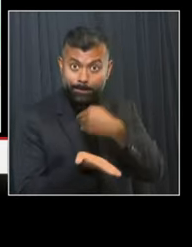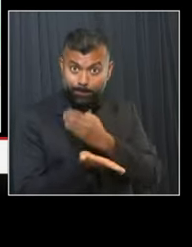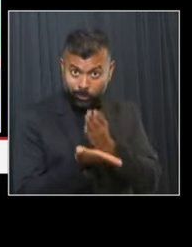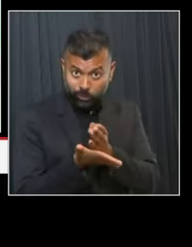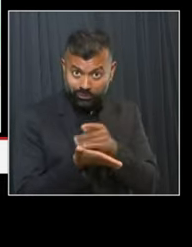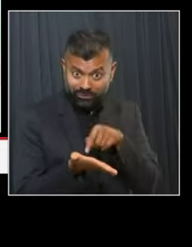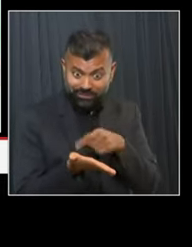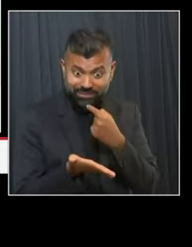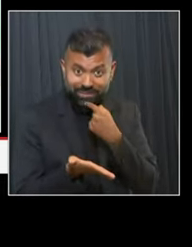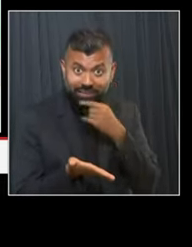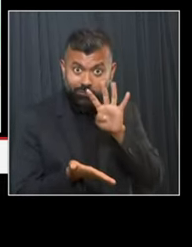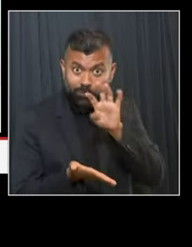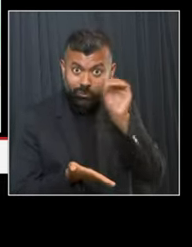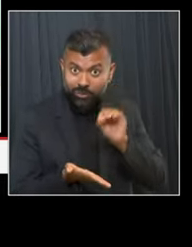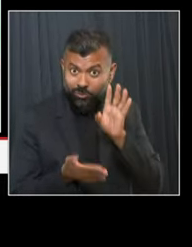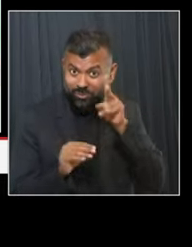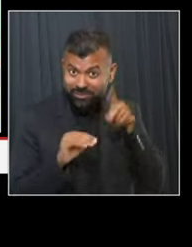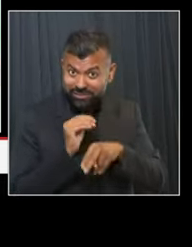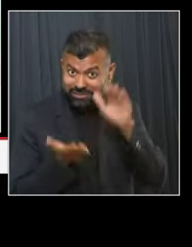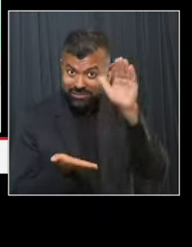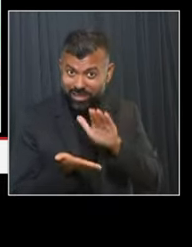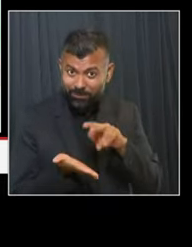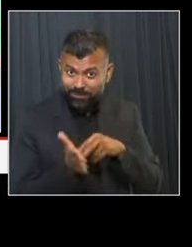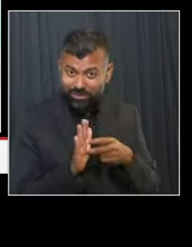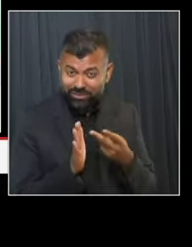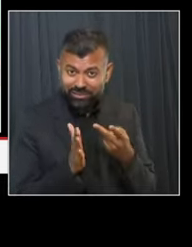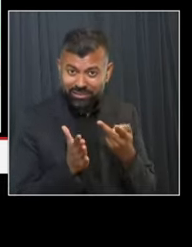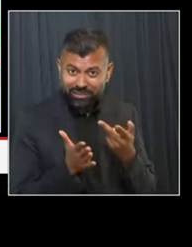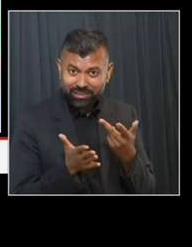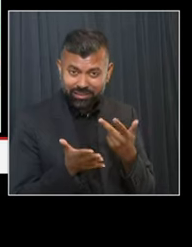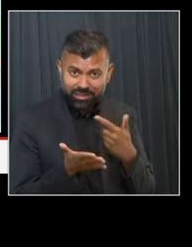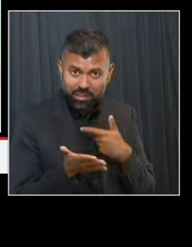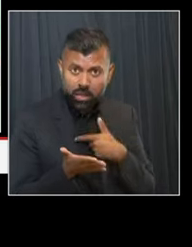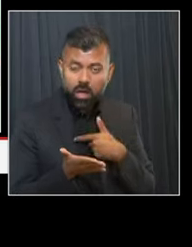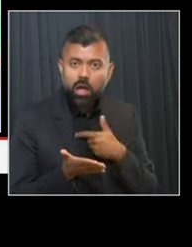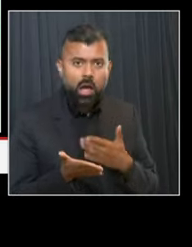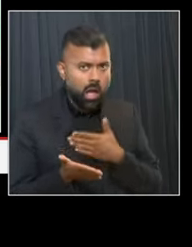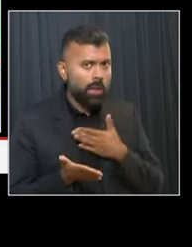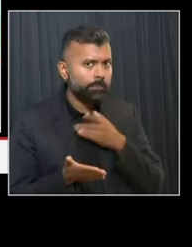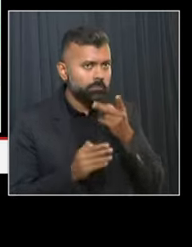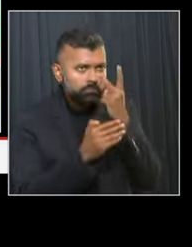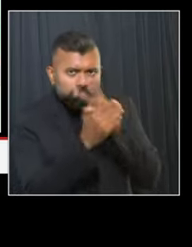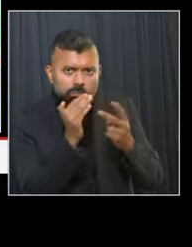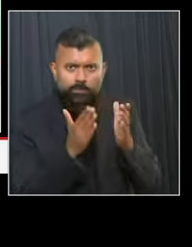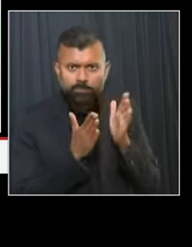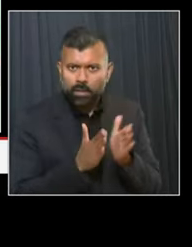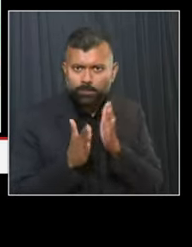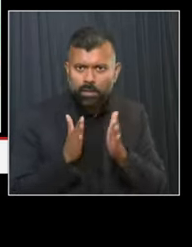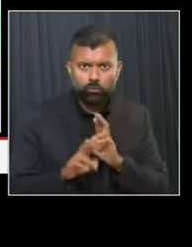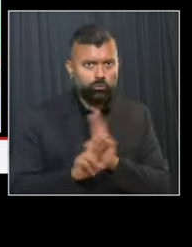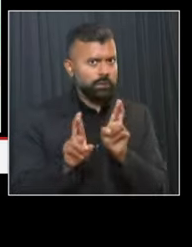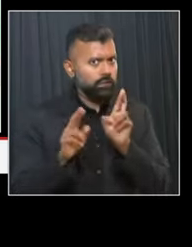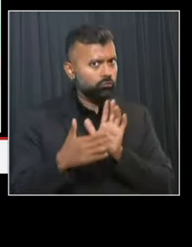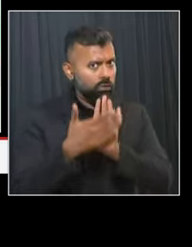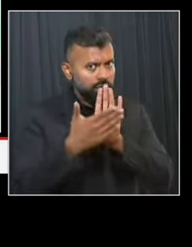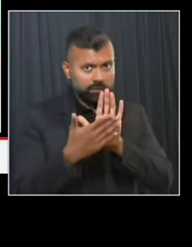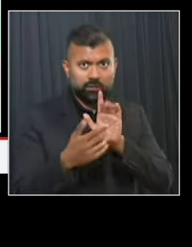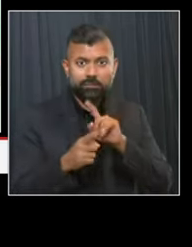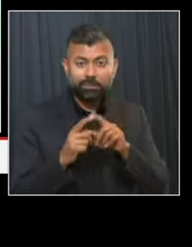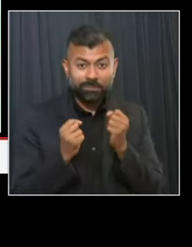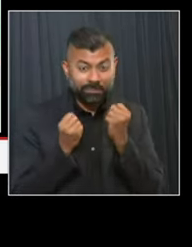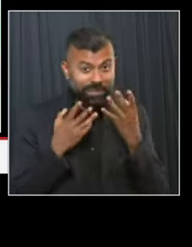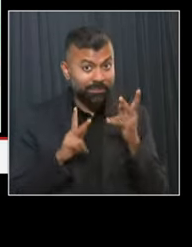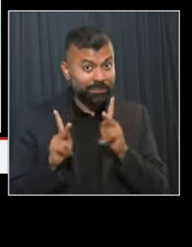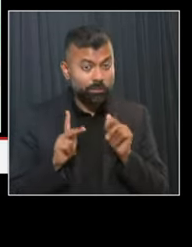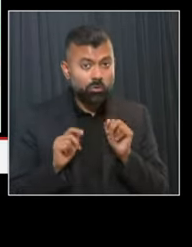there is a plan in the out years to address that, because I think the immediate reaction is, oh my God, we need to plan for this in regards